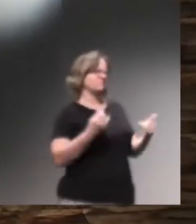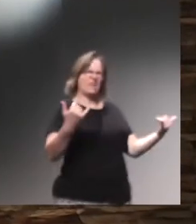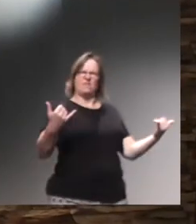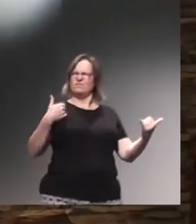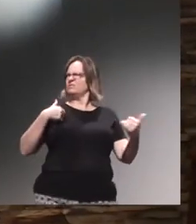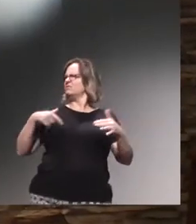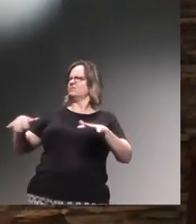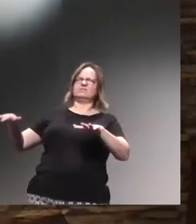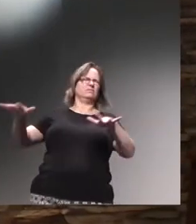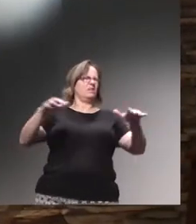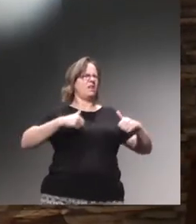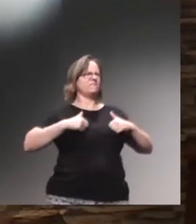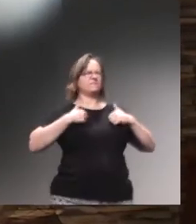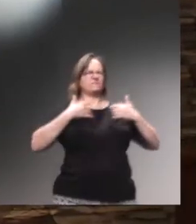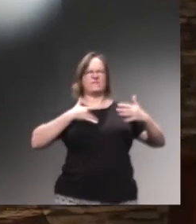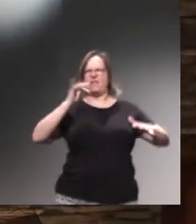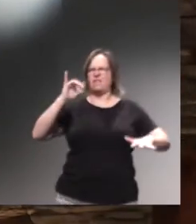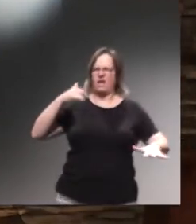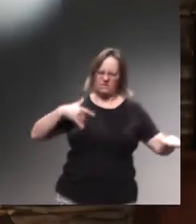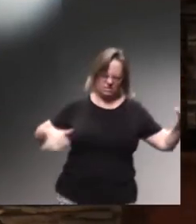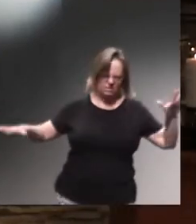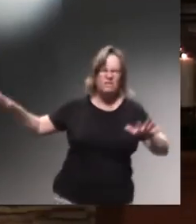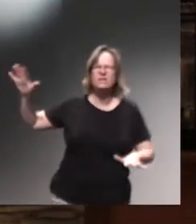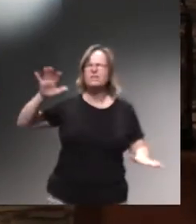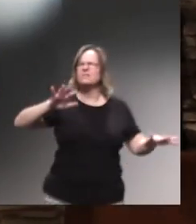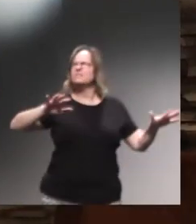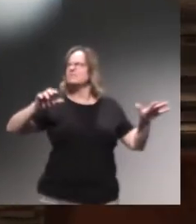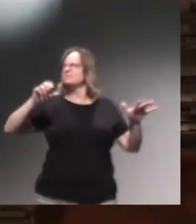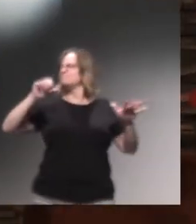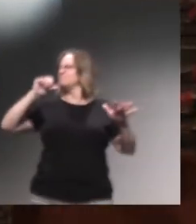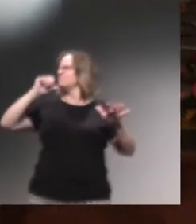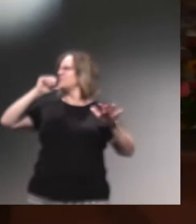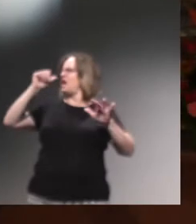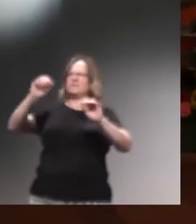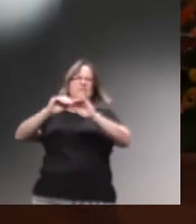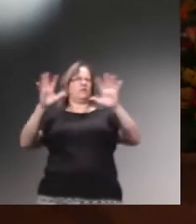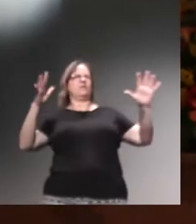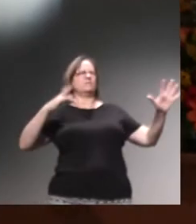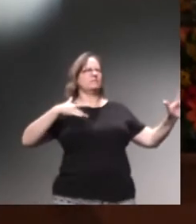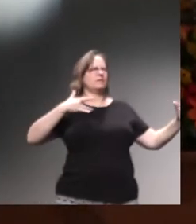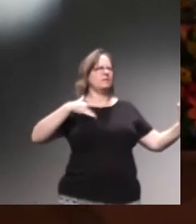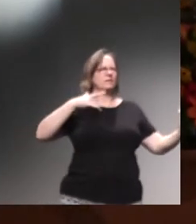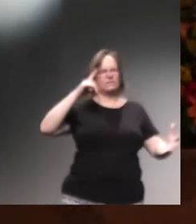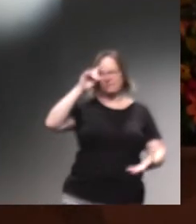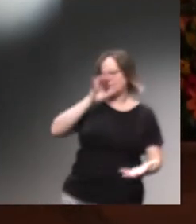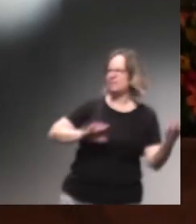before. Feels like I'm walking on marbles.